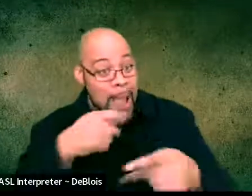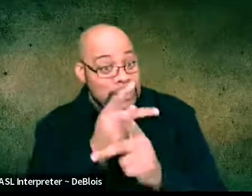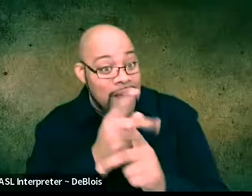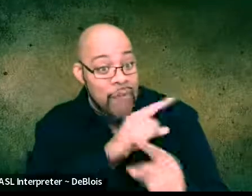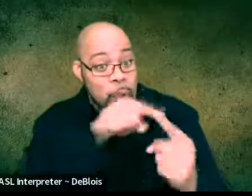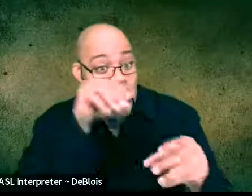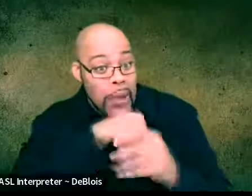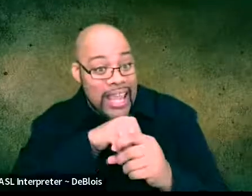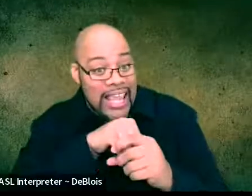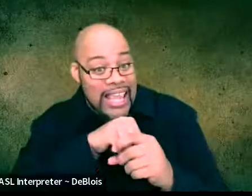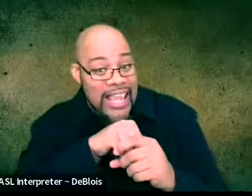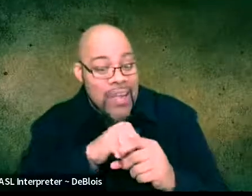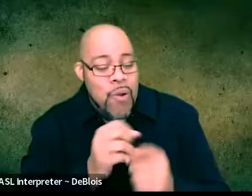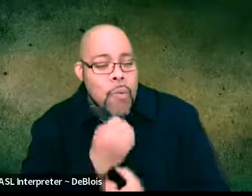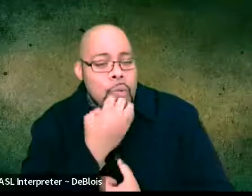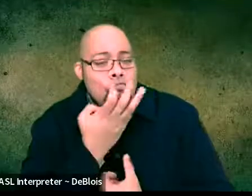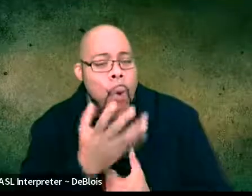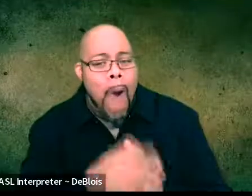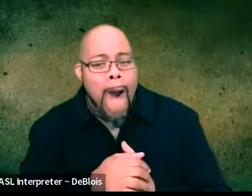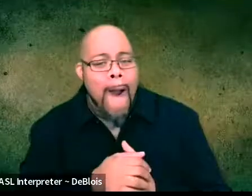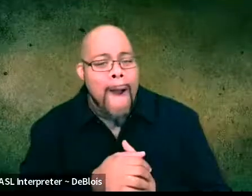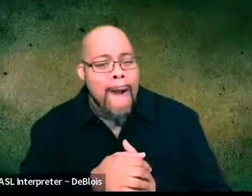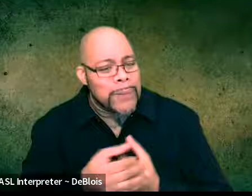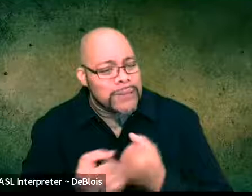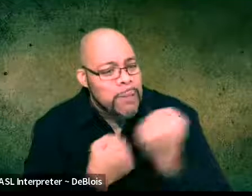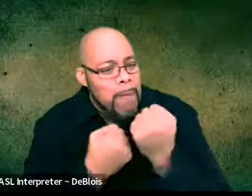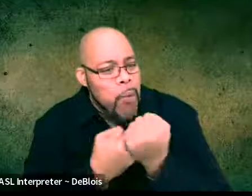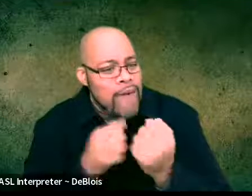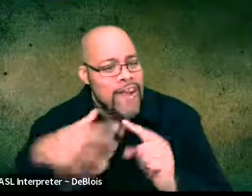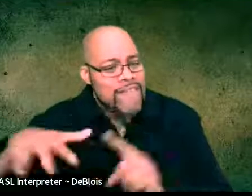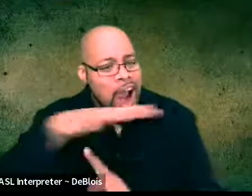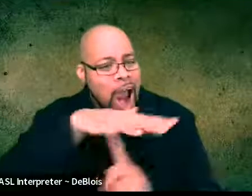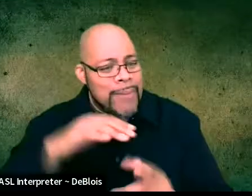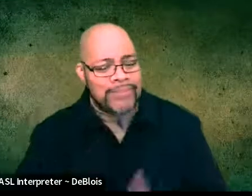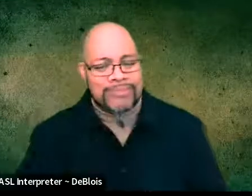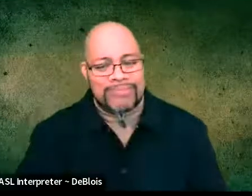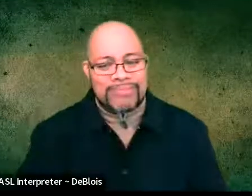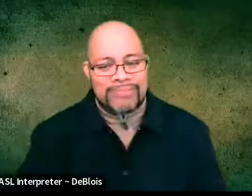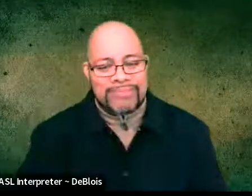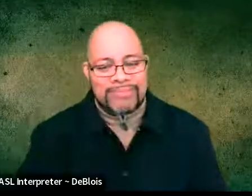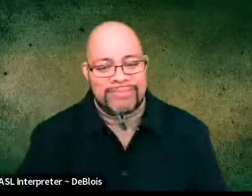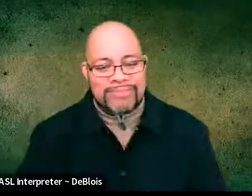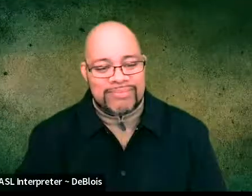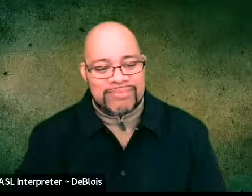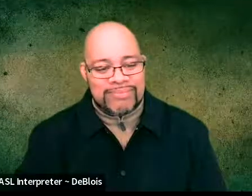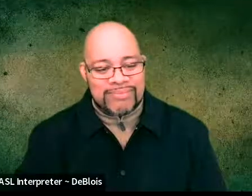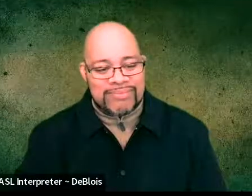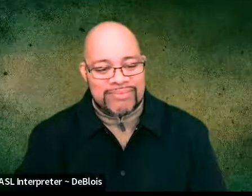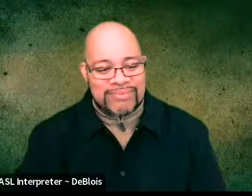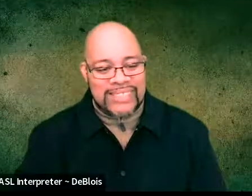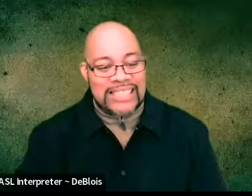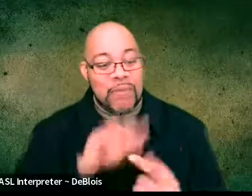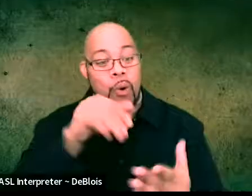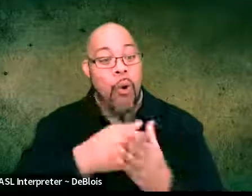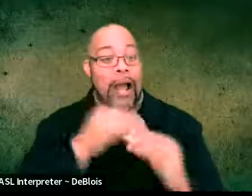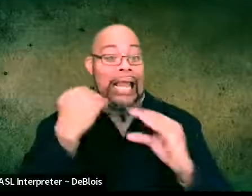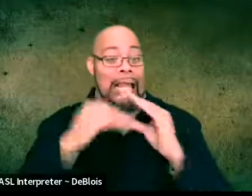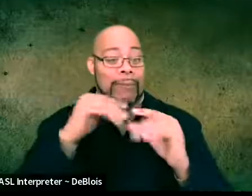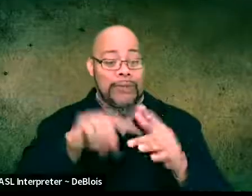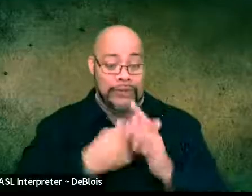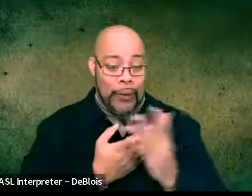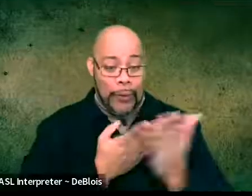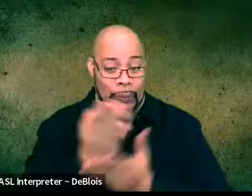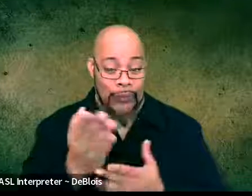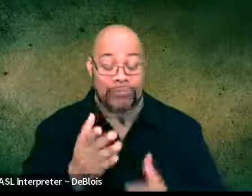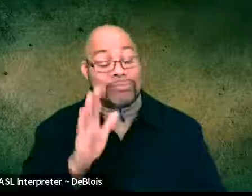when you're in a warm, nurturing environment. Right. Except when all them emails start coming through.